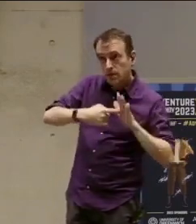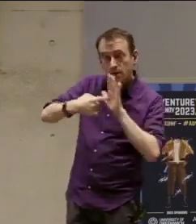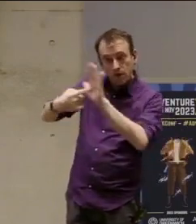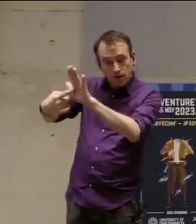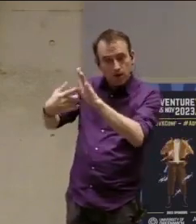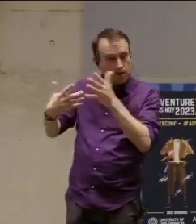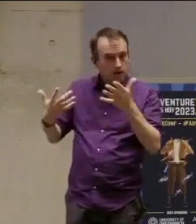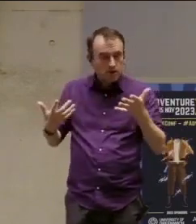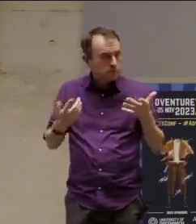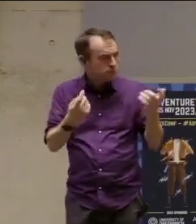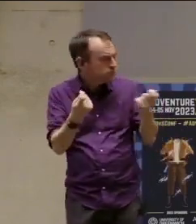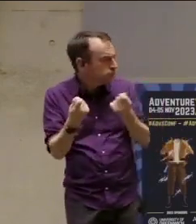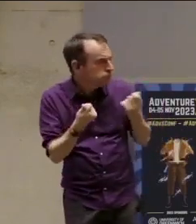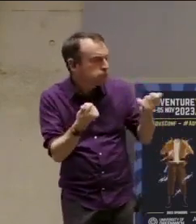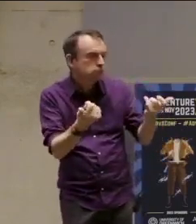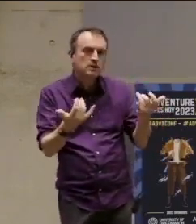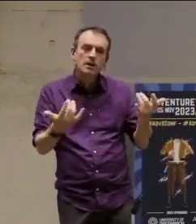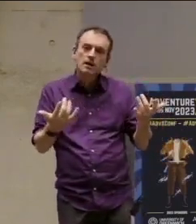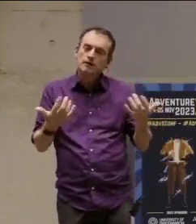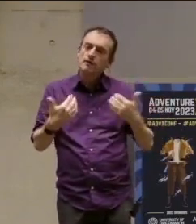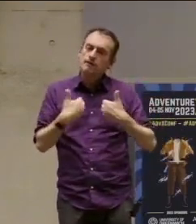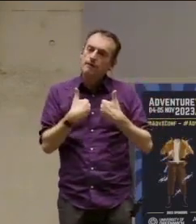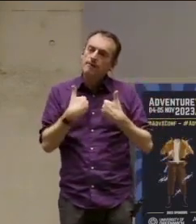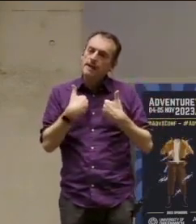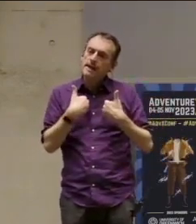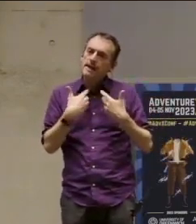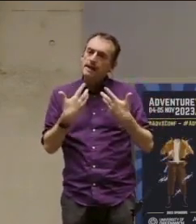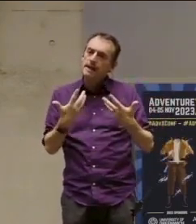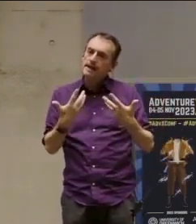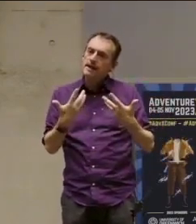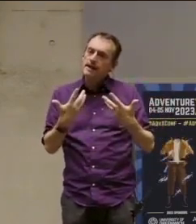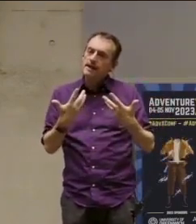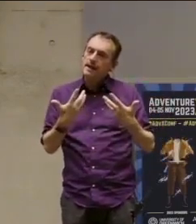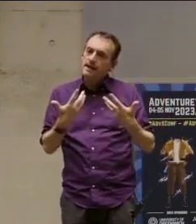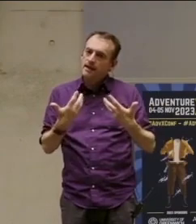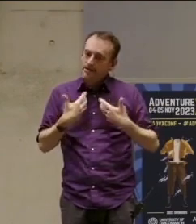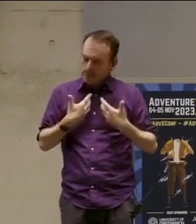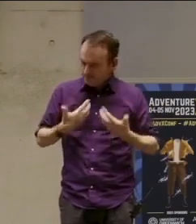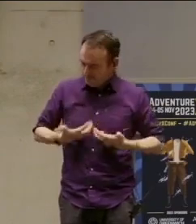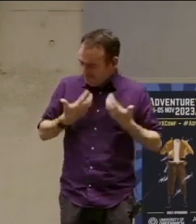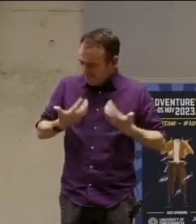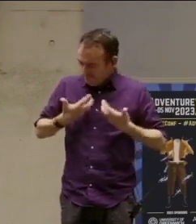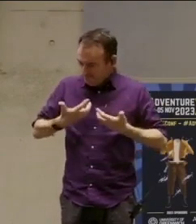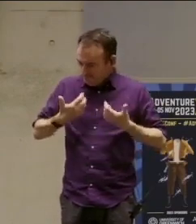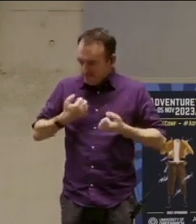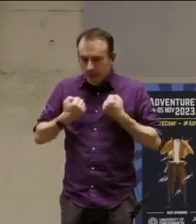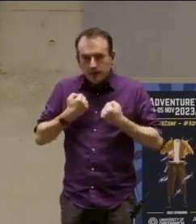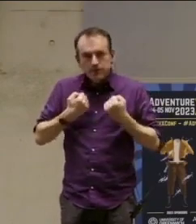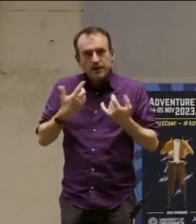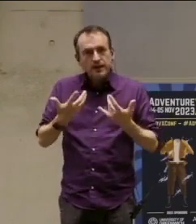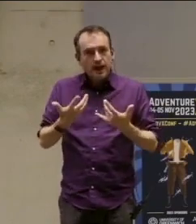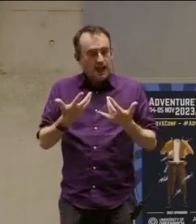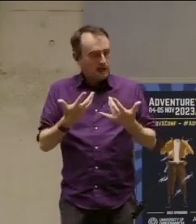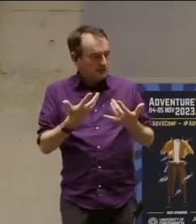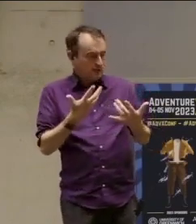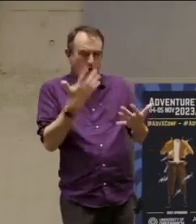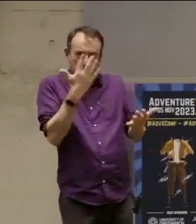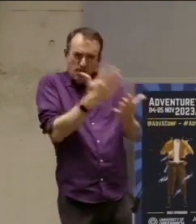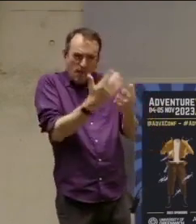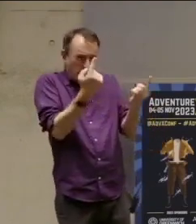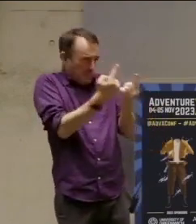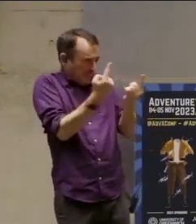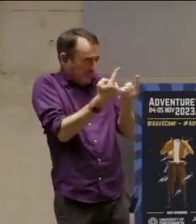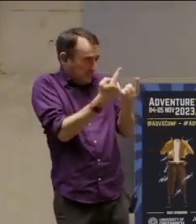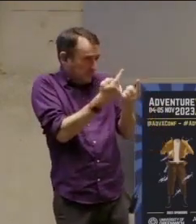right? And so, to me, that's part of what gives this game a unique appeal. And so, again, taking what's tangible and working with